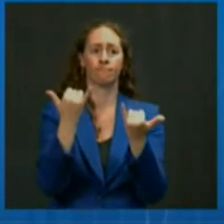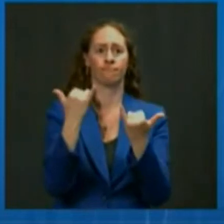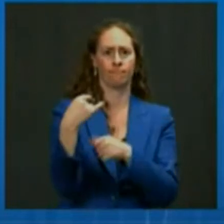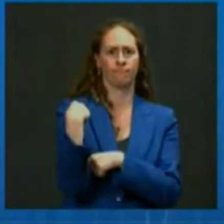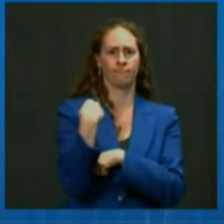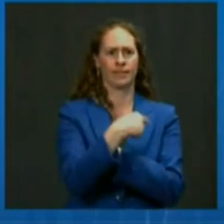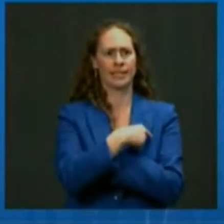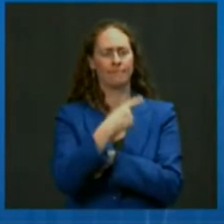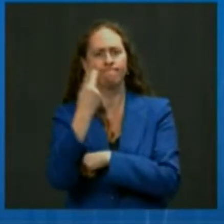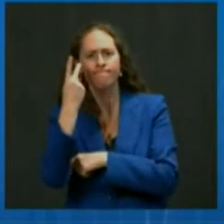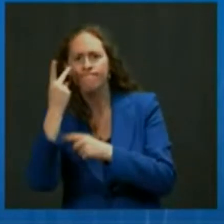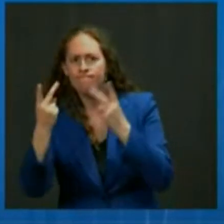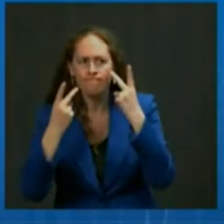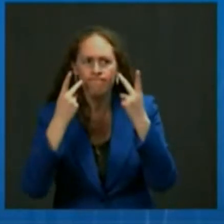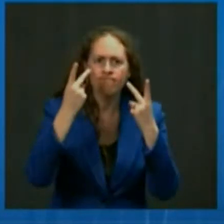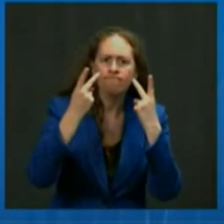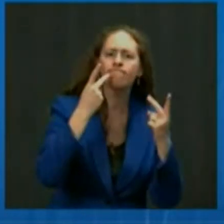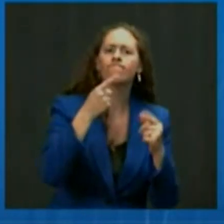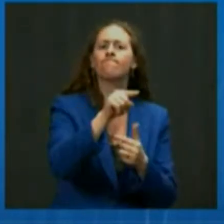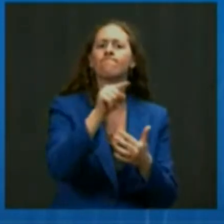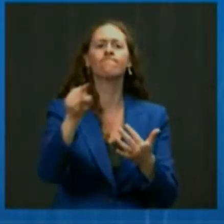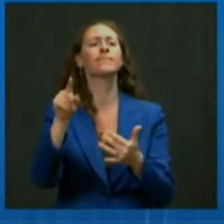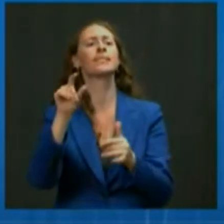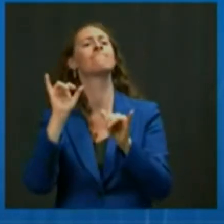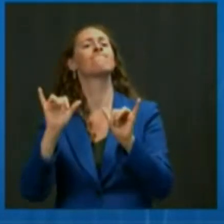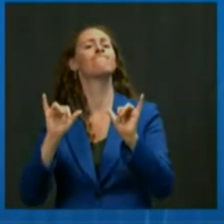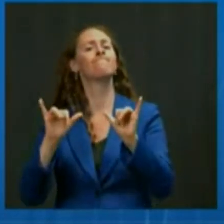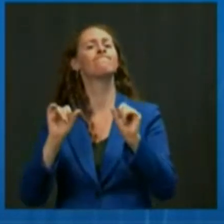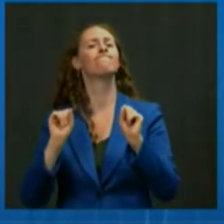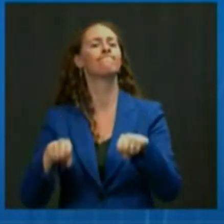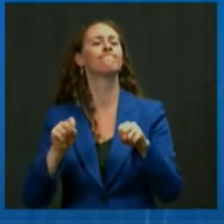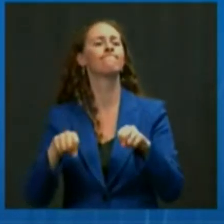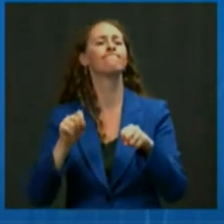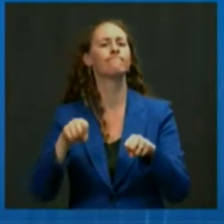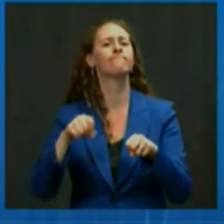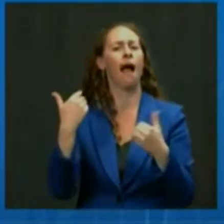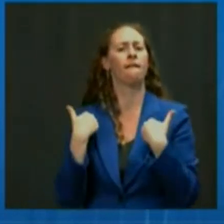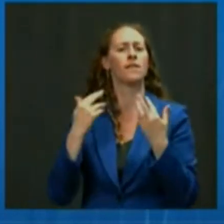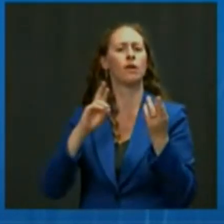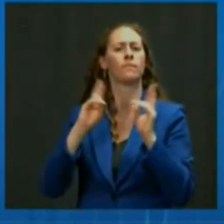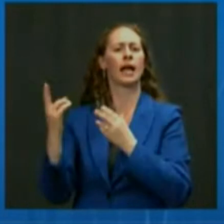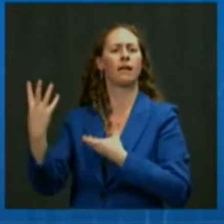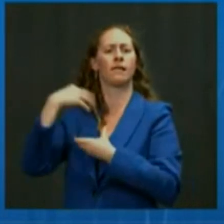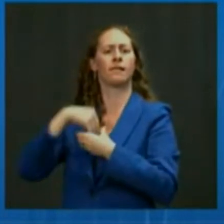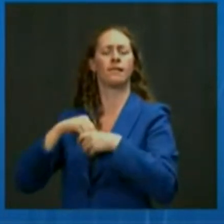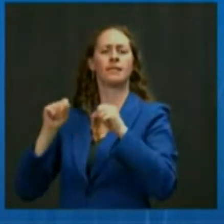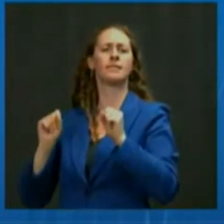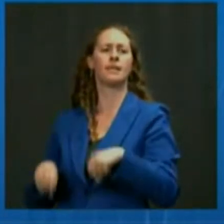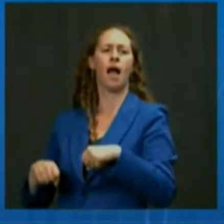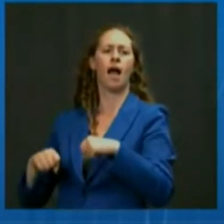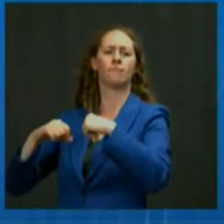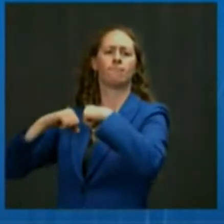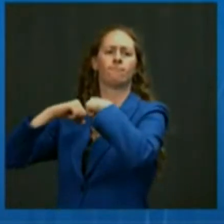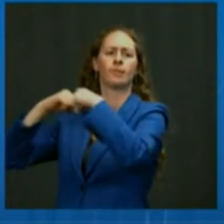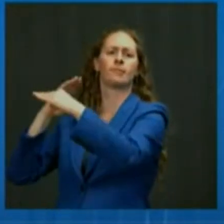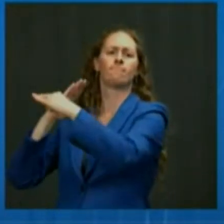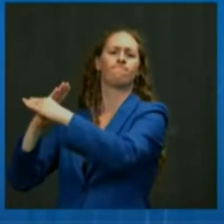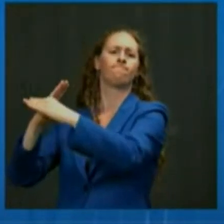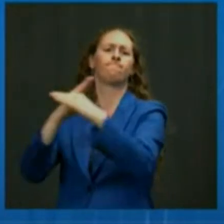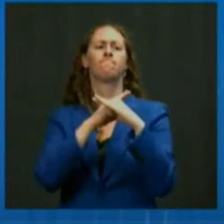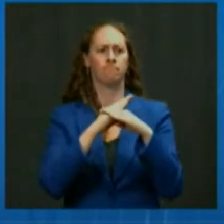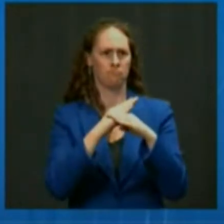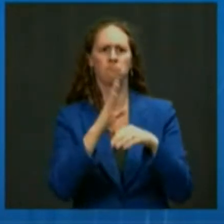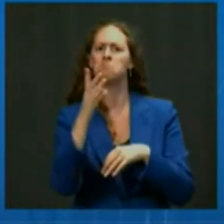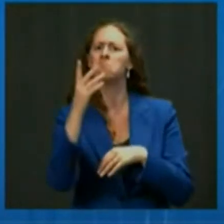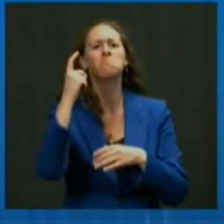demonstrate a stable and highly effective protection against severe illness and hospitalization for people who are vaccinated. Included